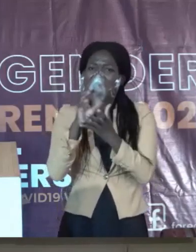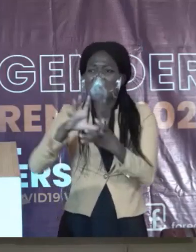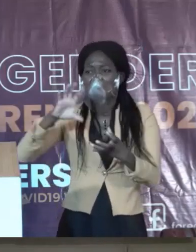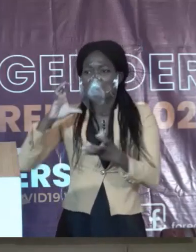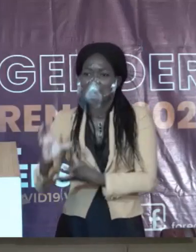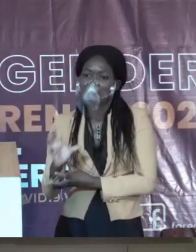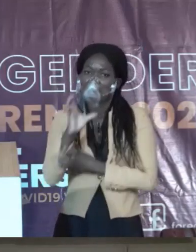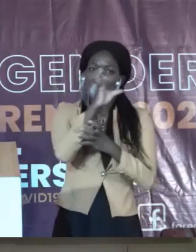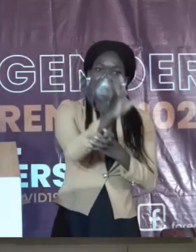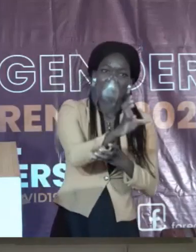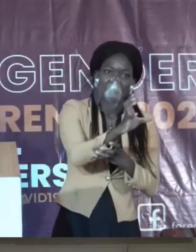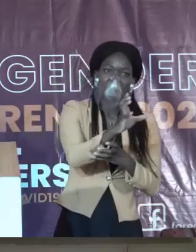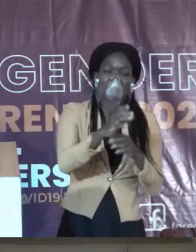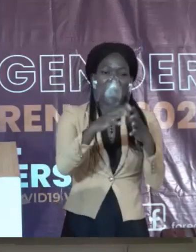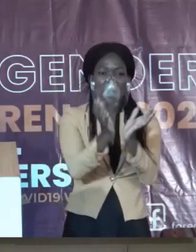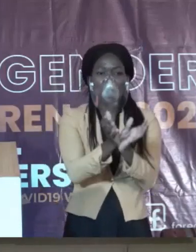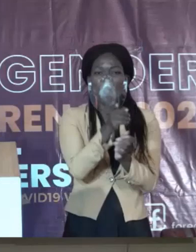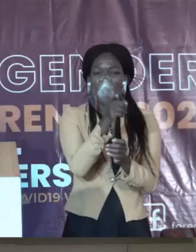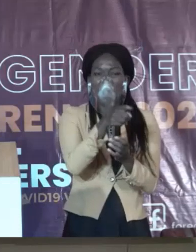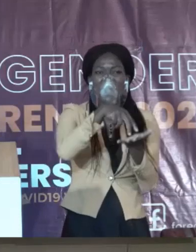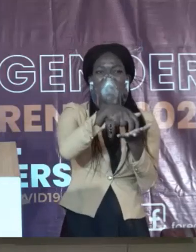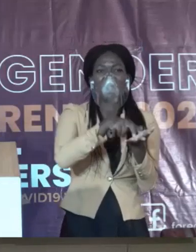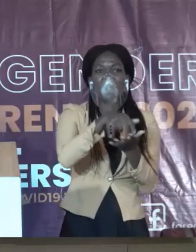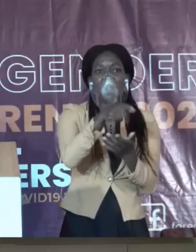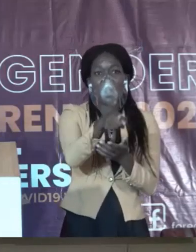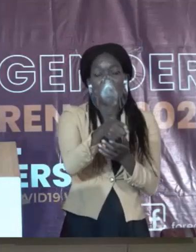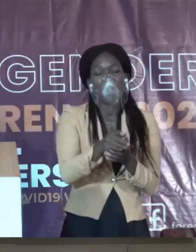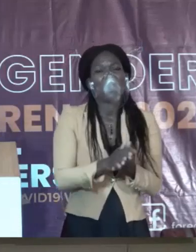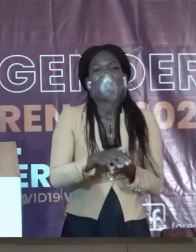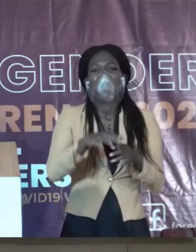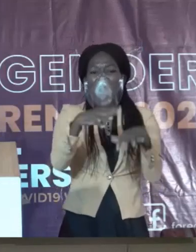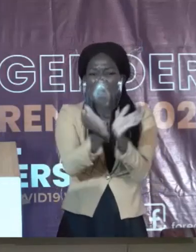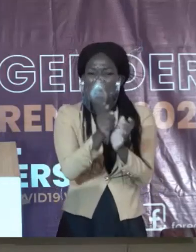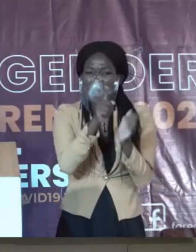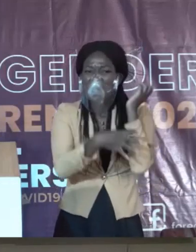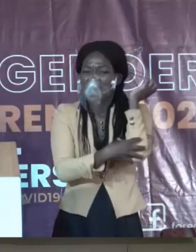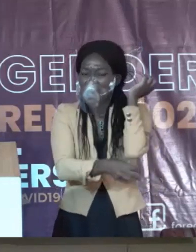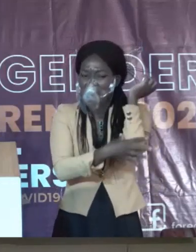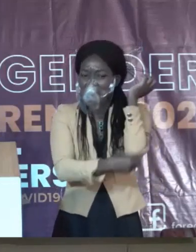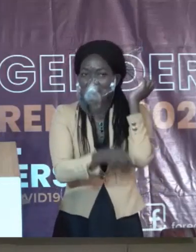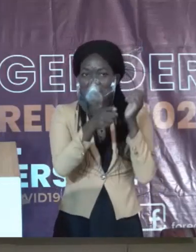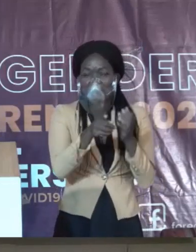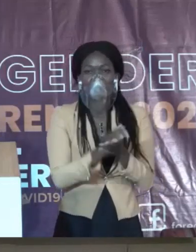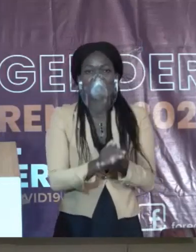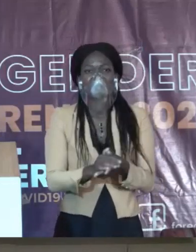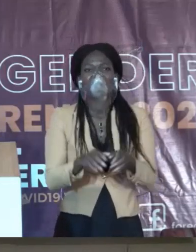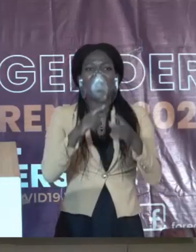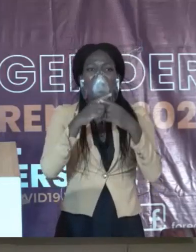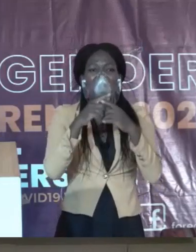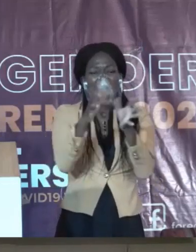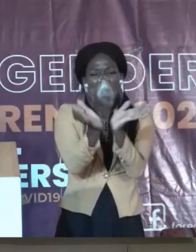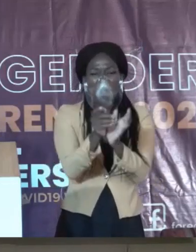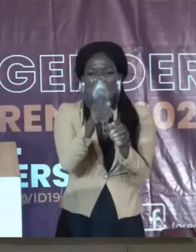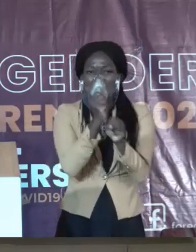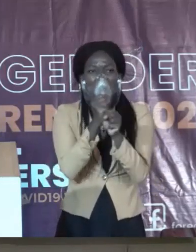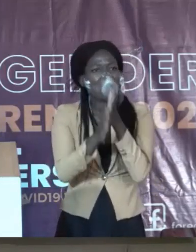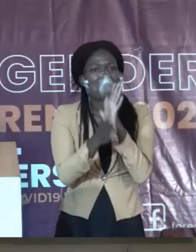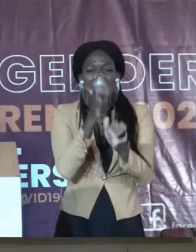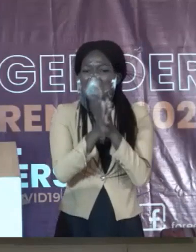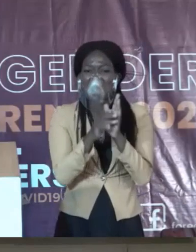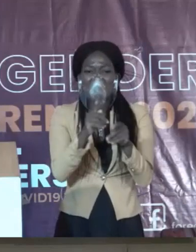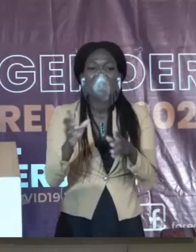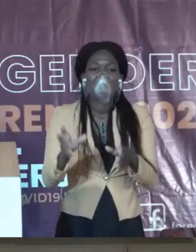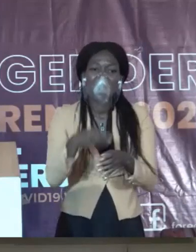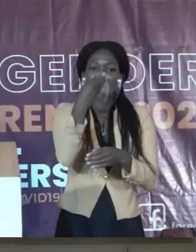are vulnerable to poverty, that are poor, that are in the informal sector. This is the time to try to uplift them,